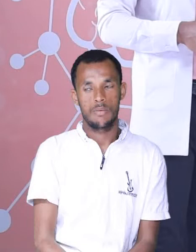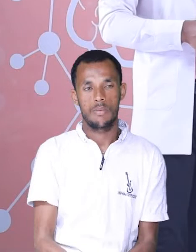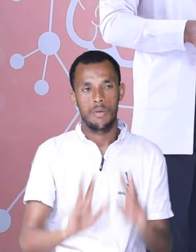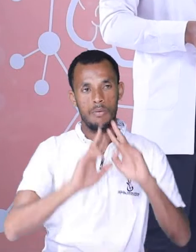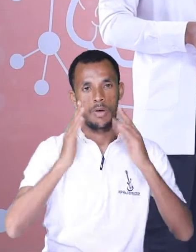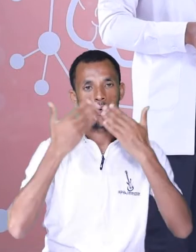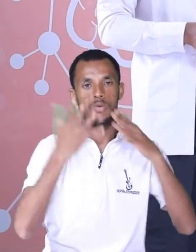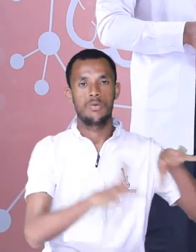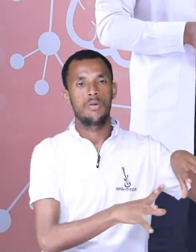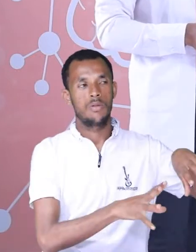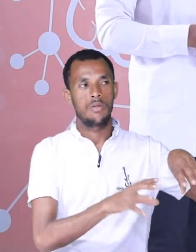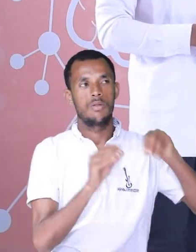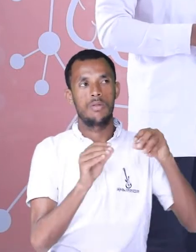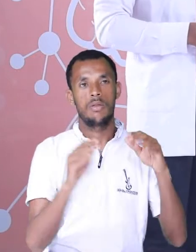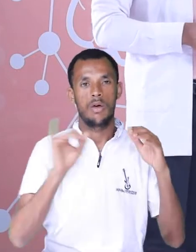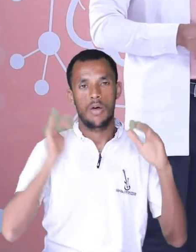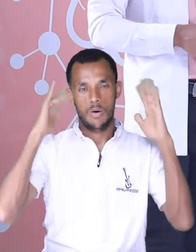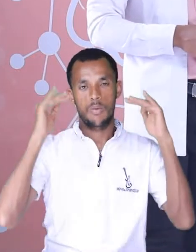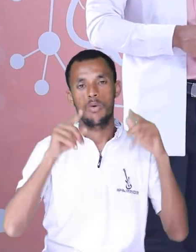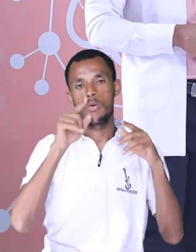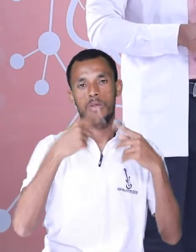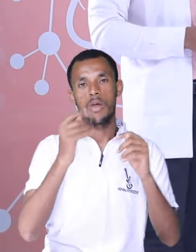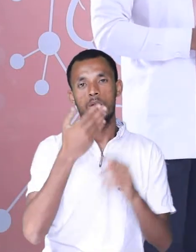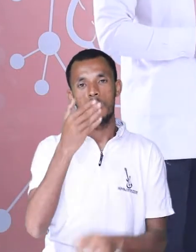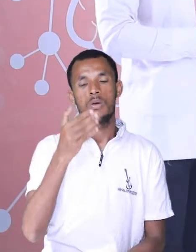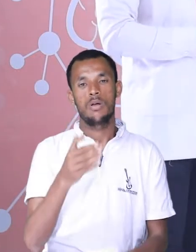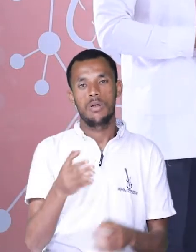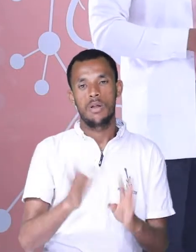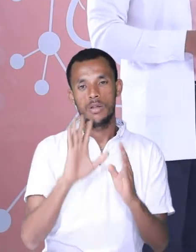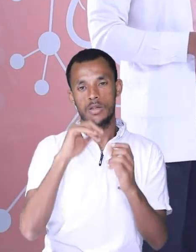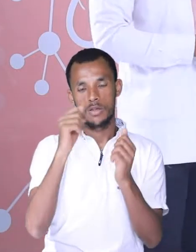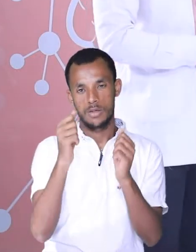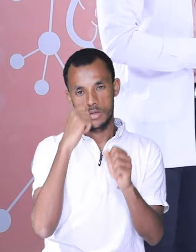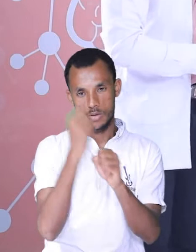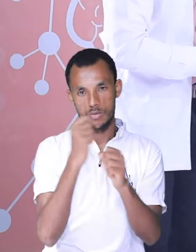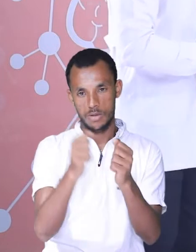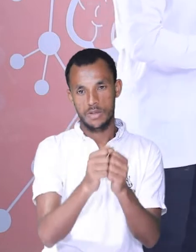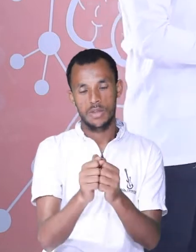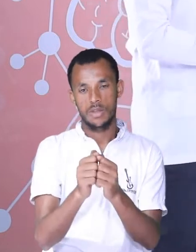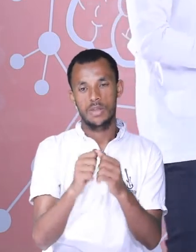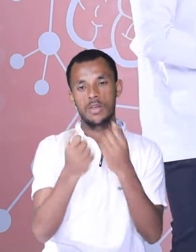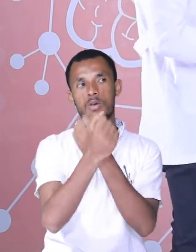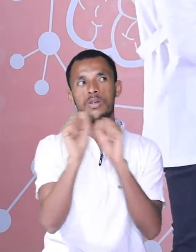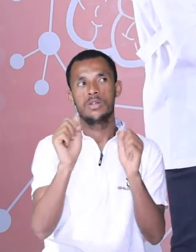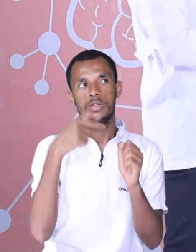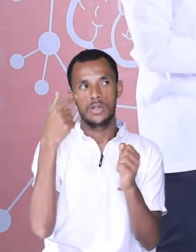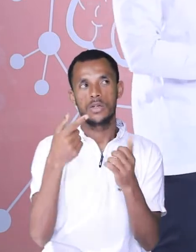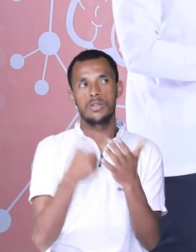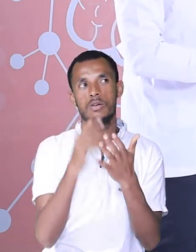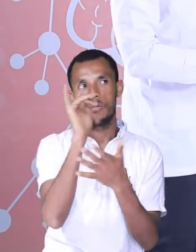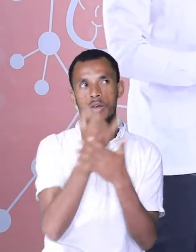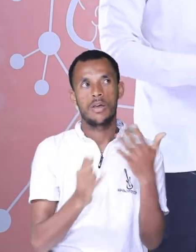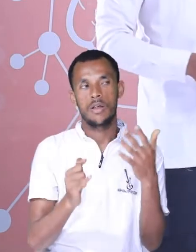Very good, students. Hope you tried good. So, let's do it together. The solution says, in the